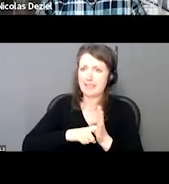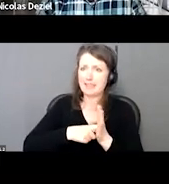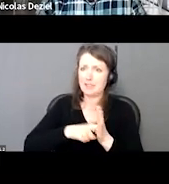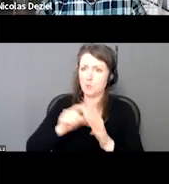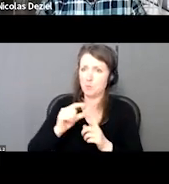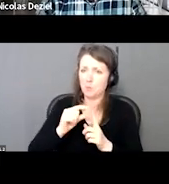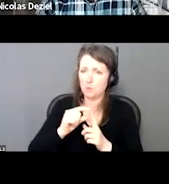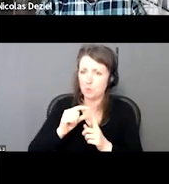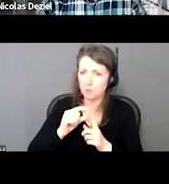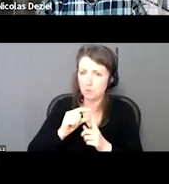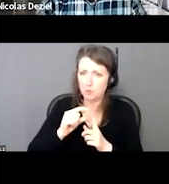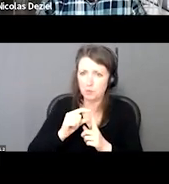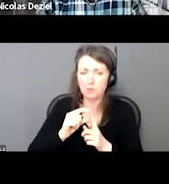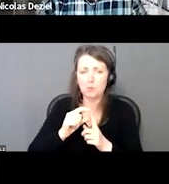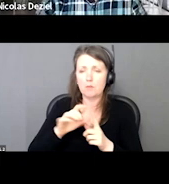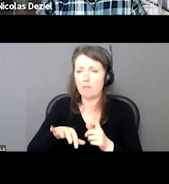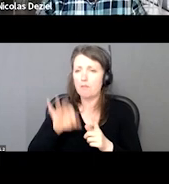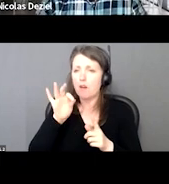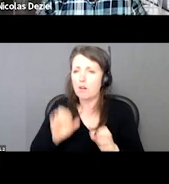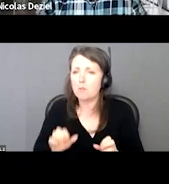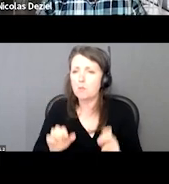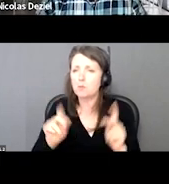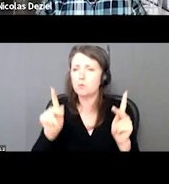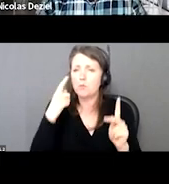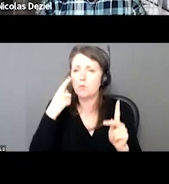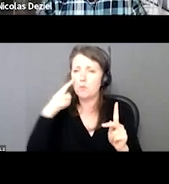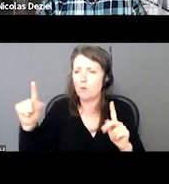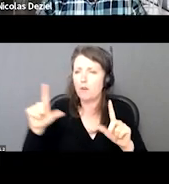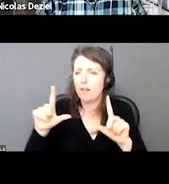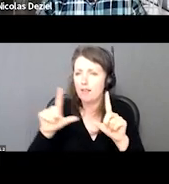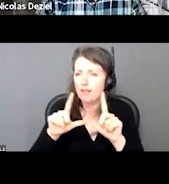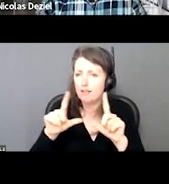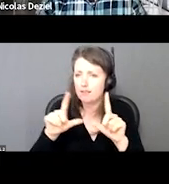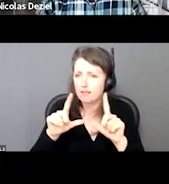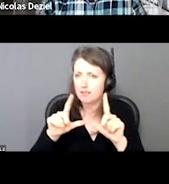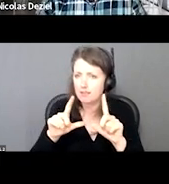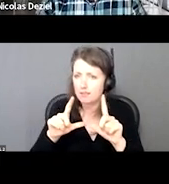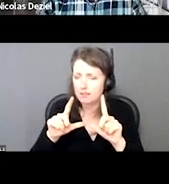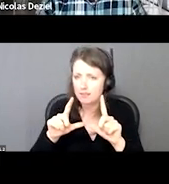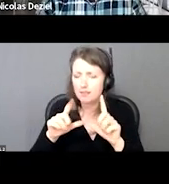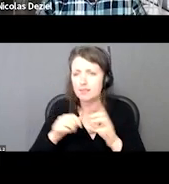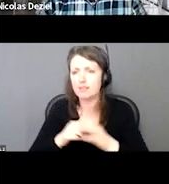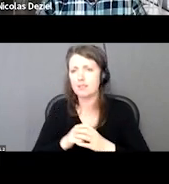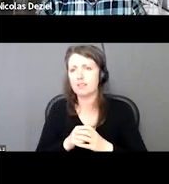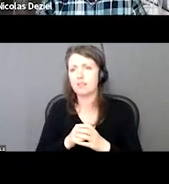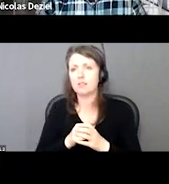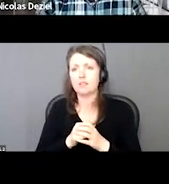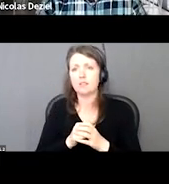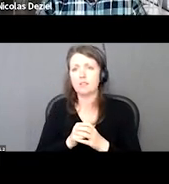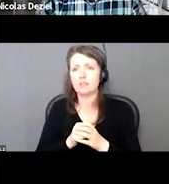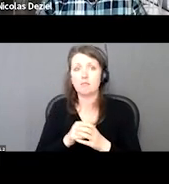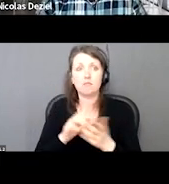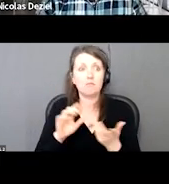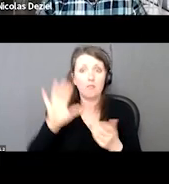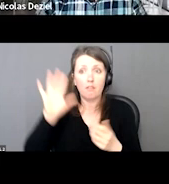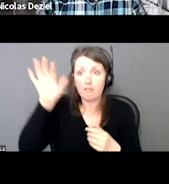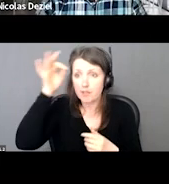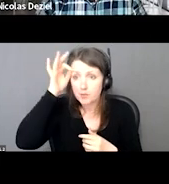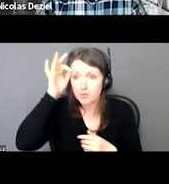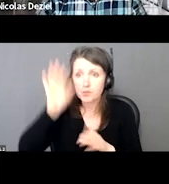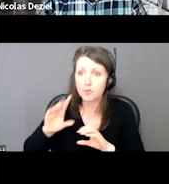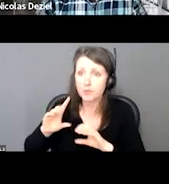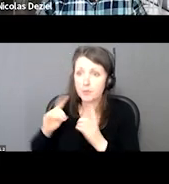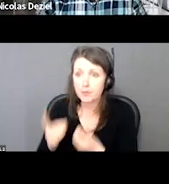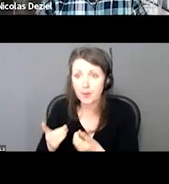find opportunities for licensing. So it's a great way to connect with other federal department